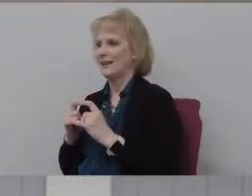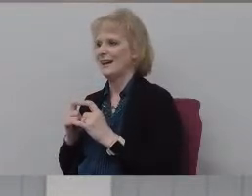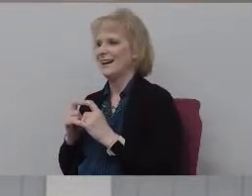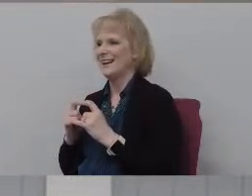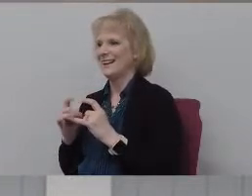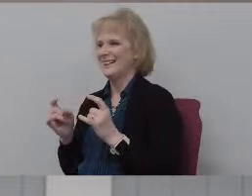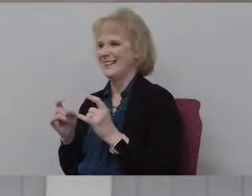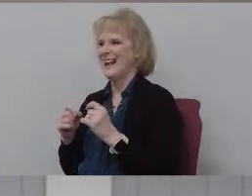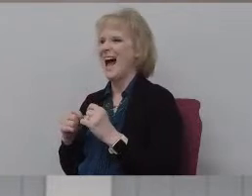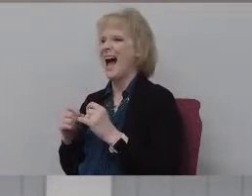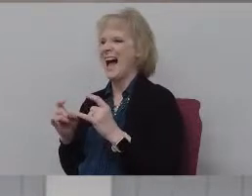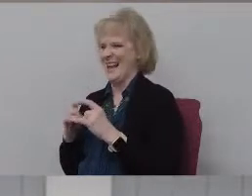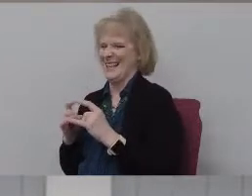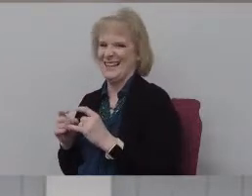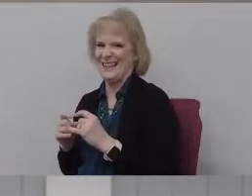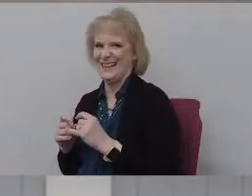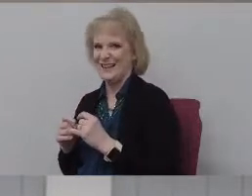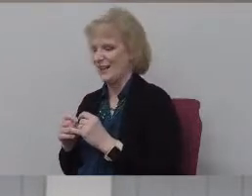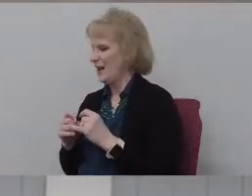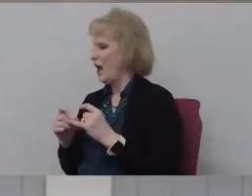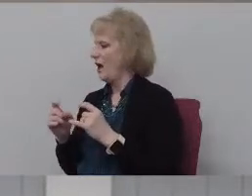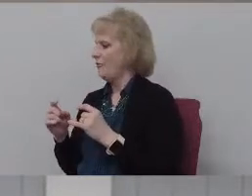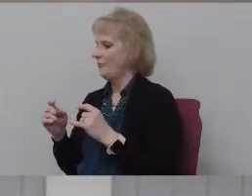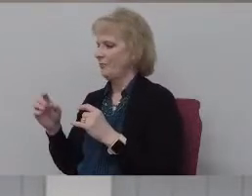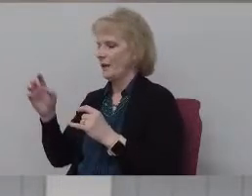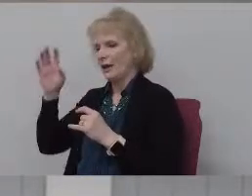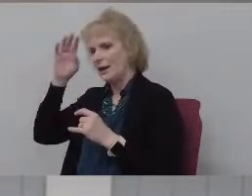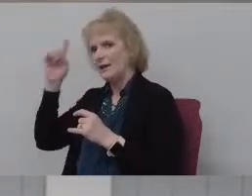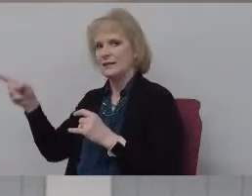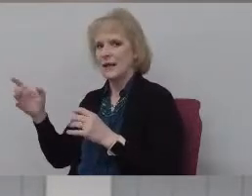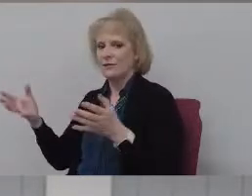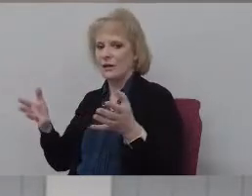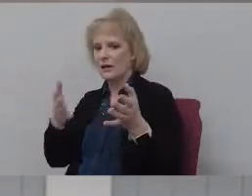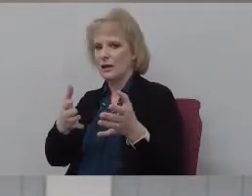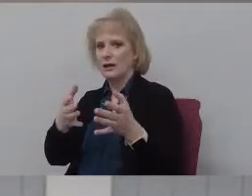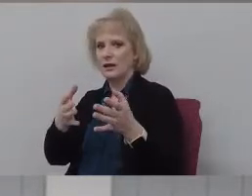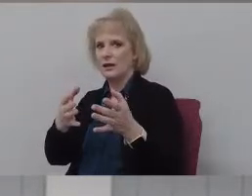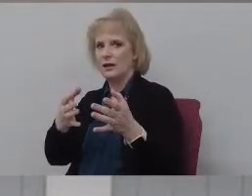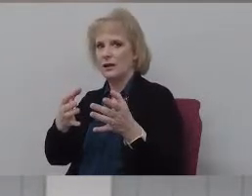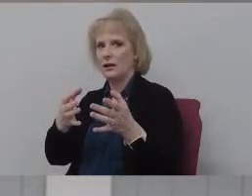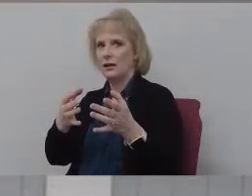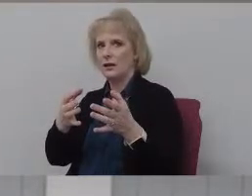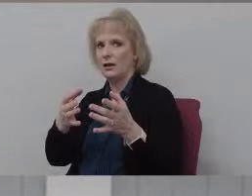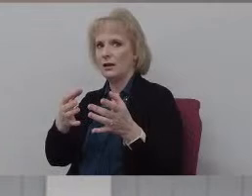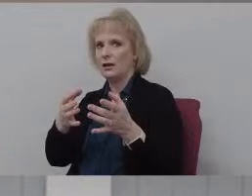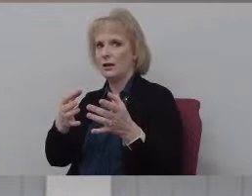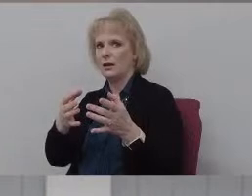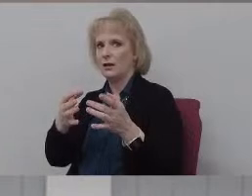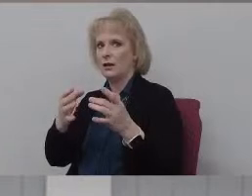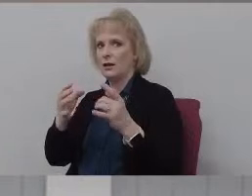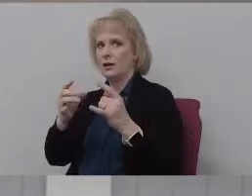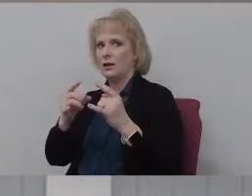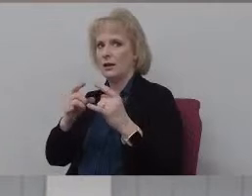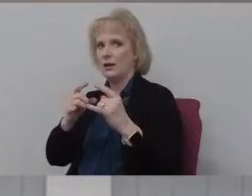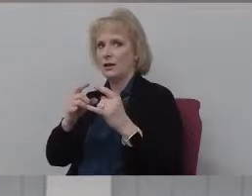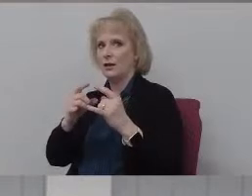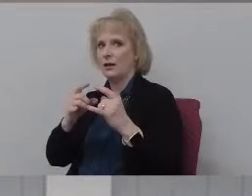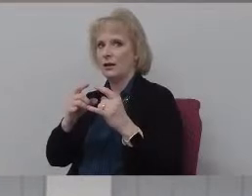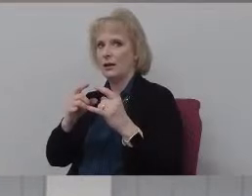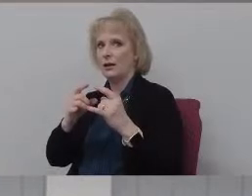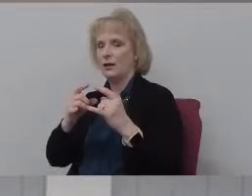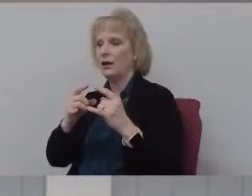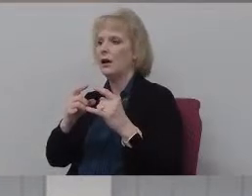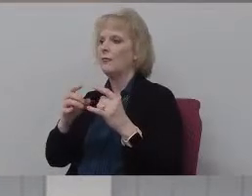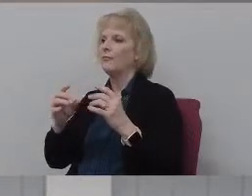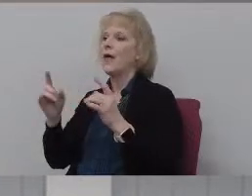that is in Shiloh, and bringing it to the place that of Jerusalem, and putting the ark there, or rather than taking the ark and taking it back to